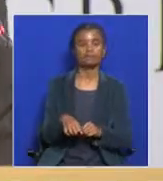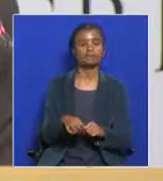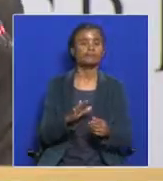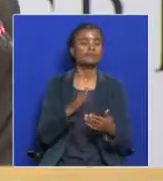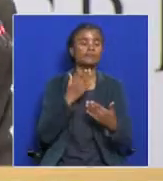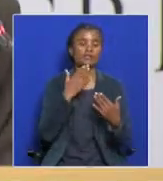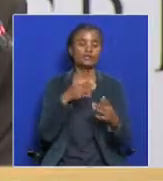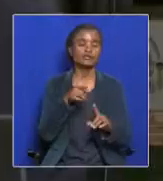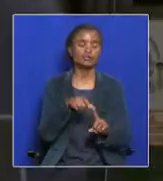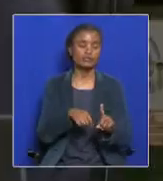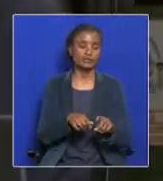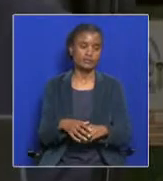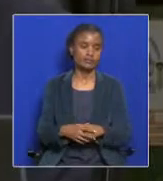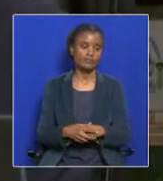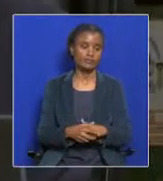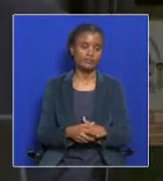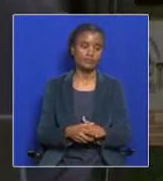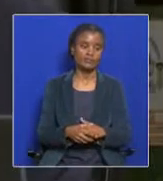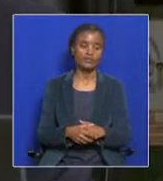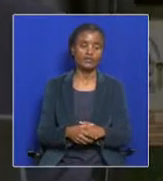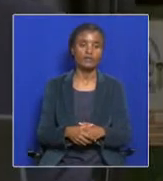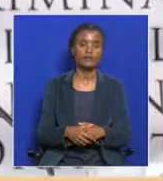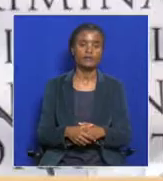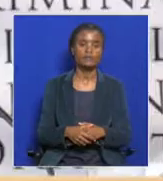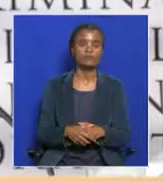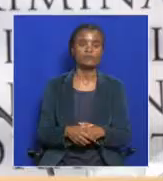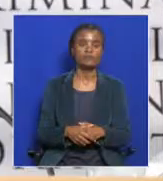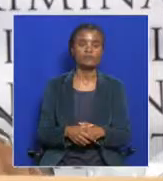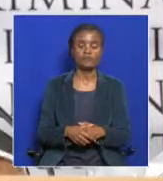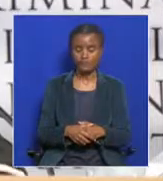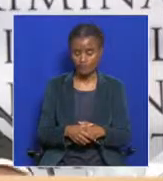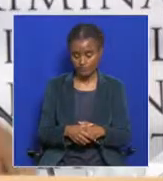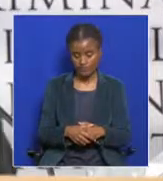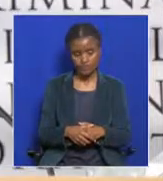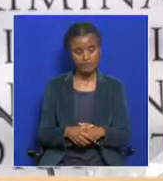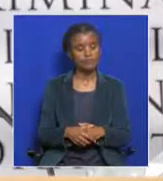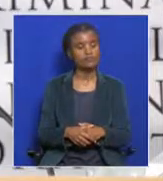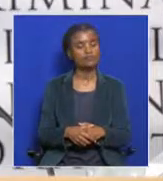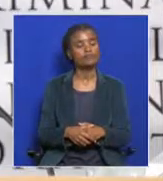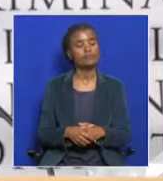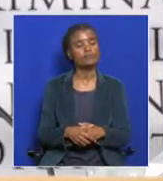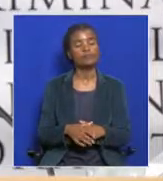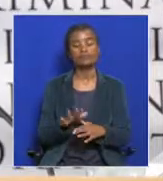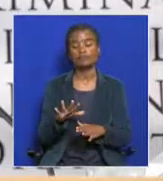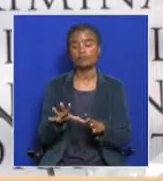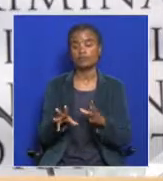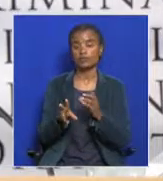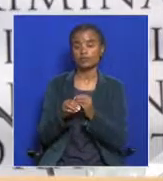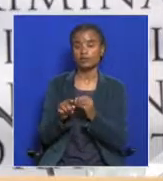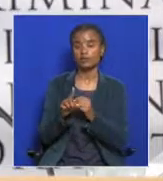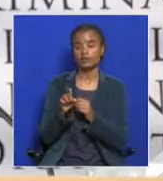day. Thank you, Commissioner. May I just Absolutely. follow up on Commissioner Khumalo?